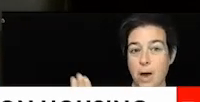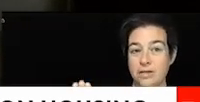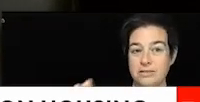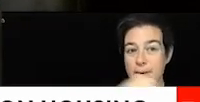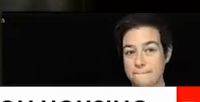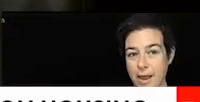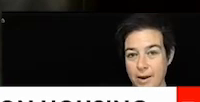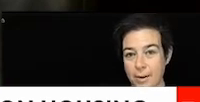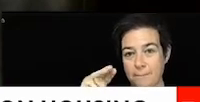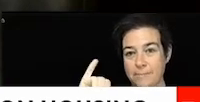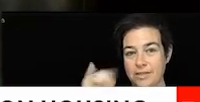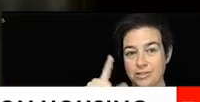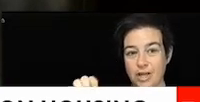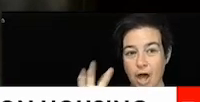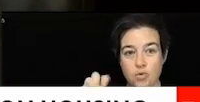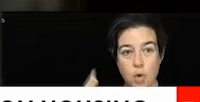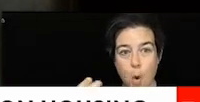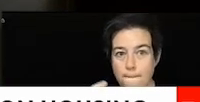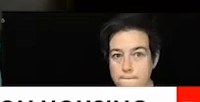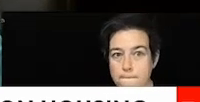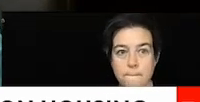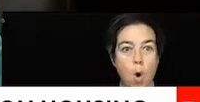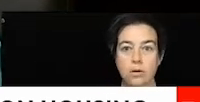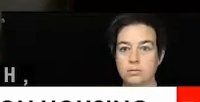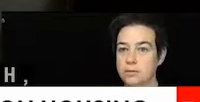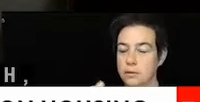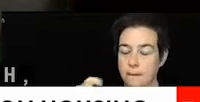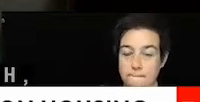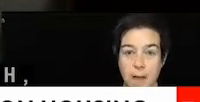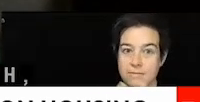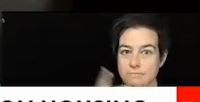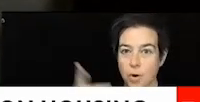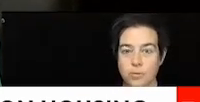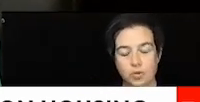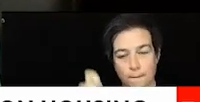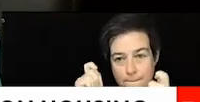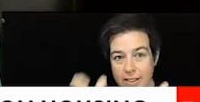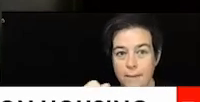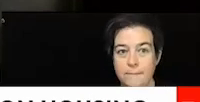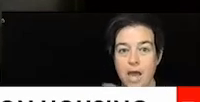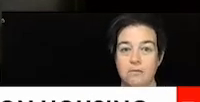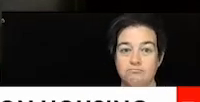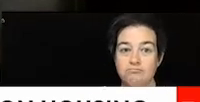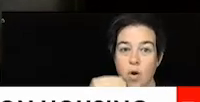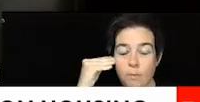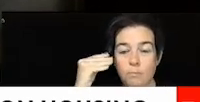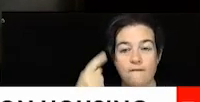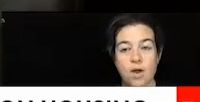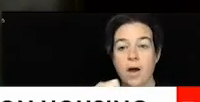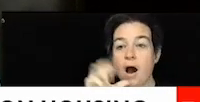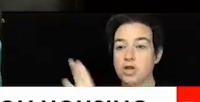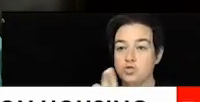bold pilot program to immediately create residential housing out of unused office space. And there's a lot